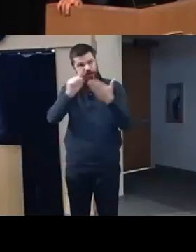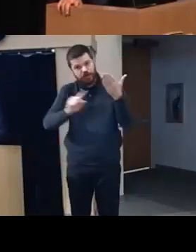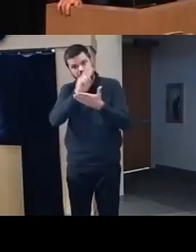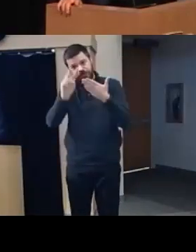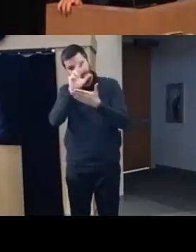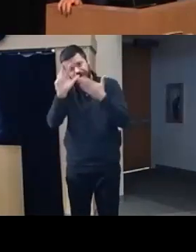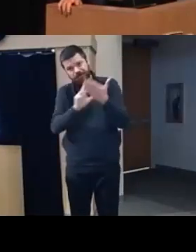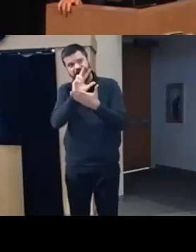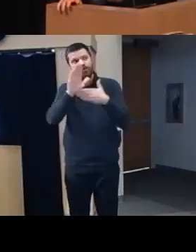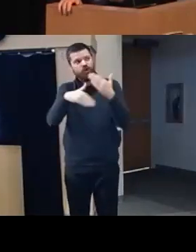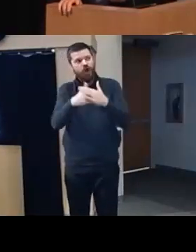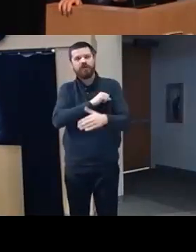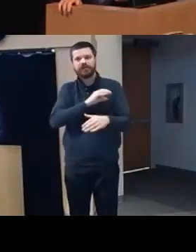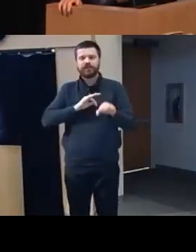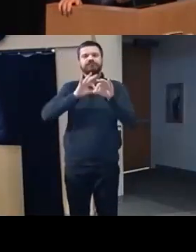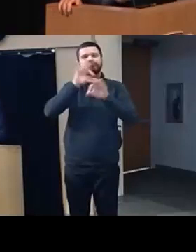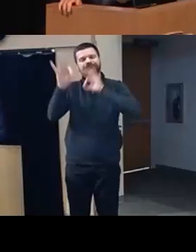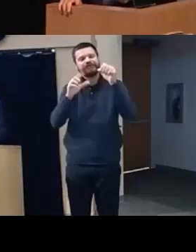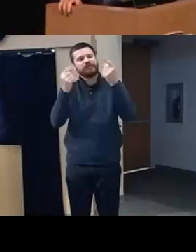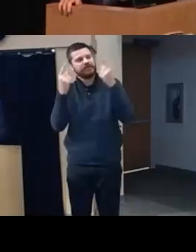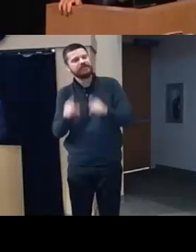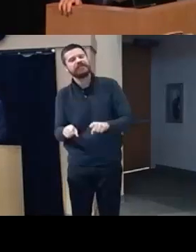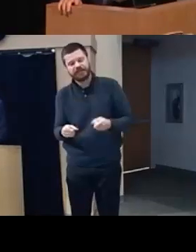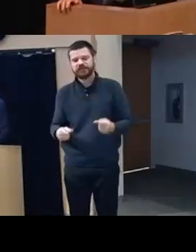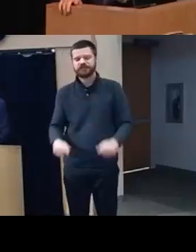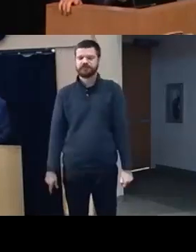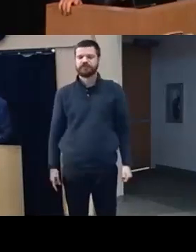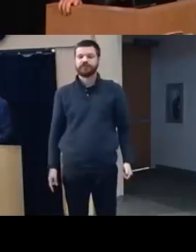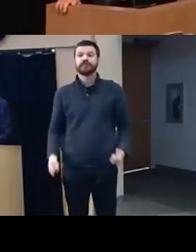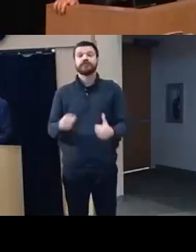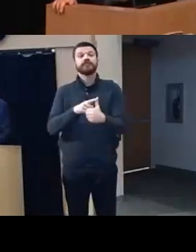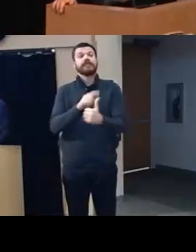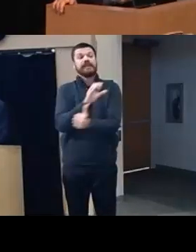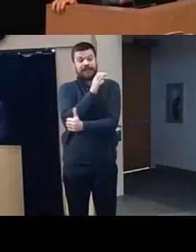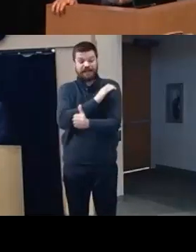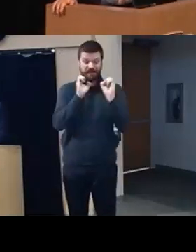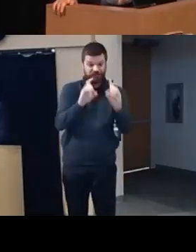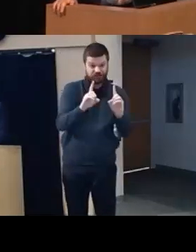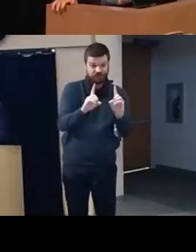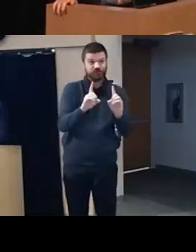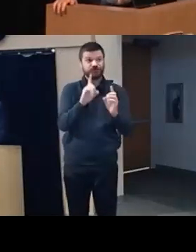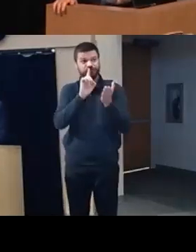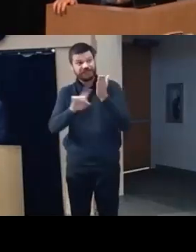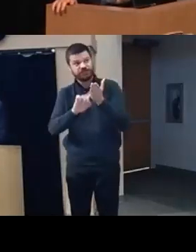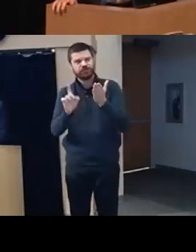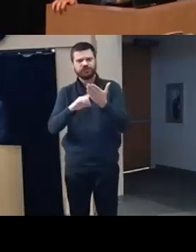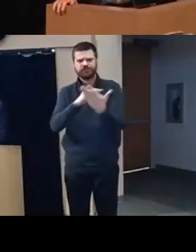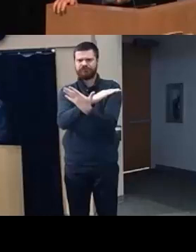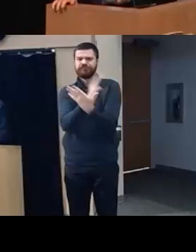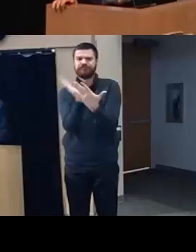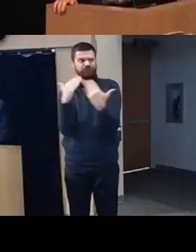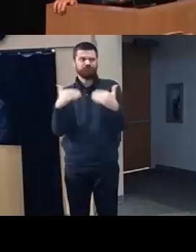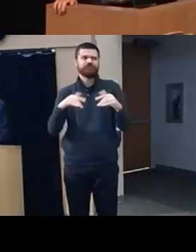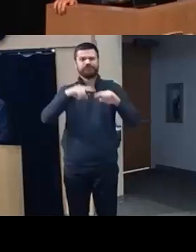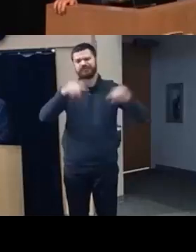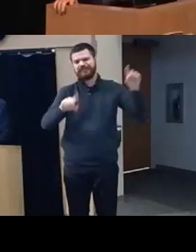staff that make this happen. In terms of both clinical, educational, and research, the spectrum of service is